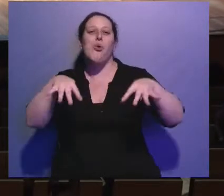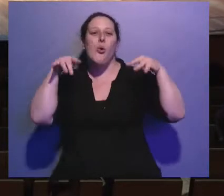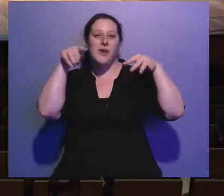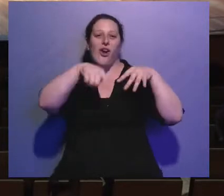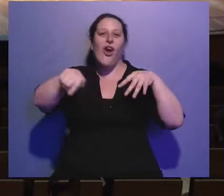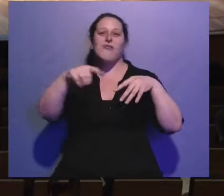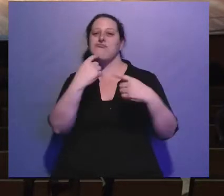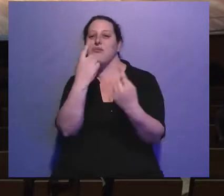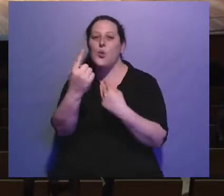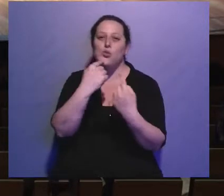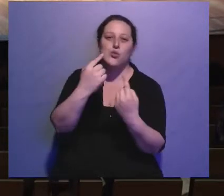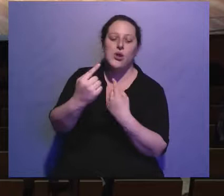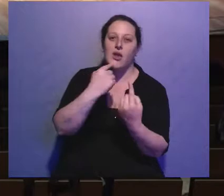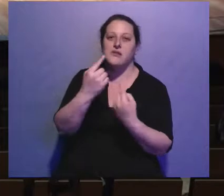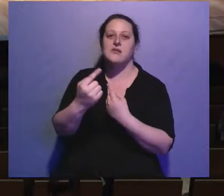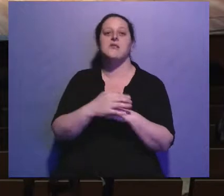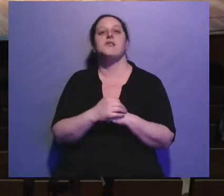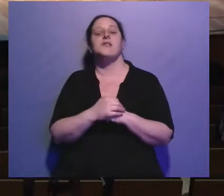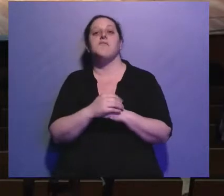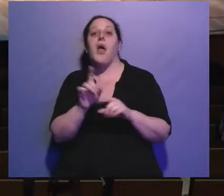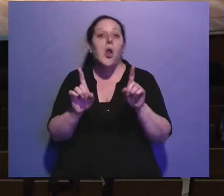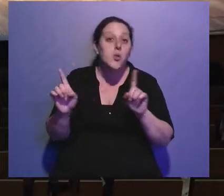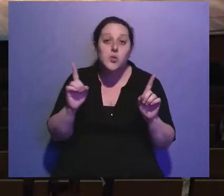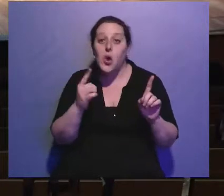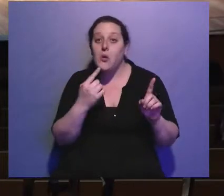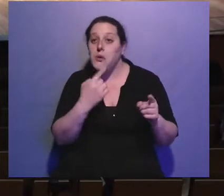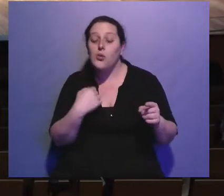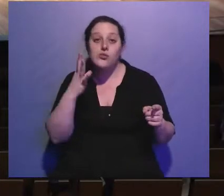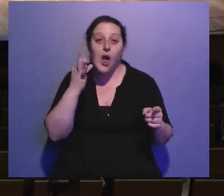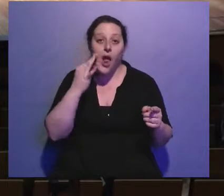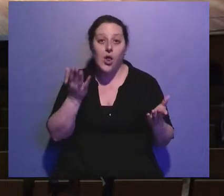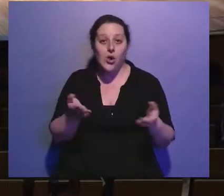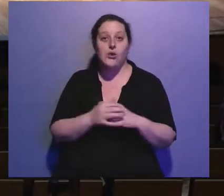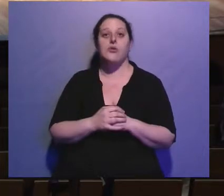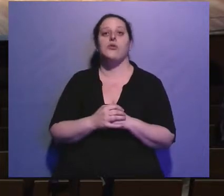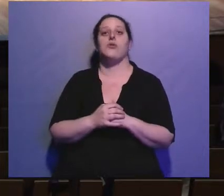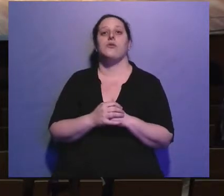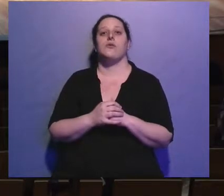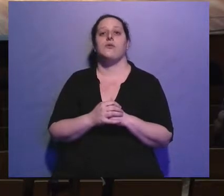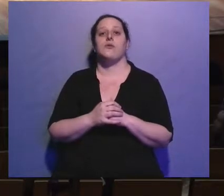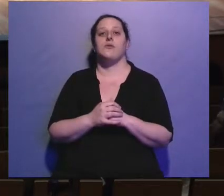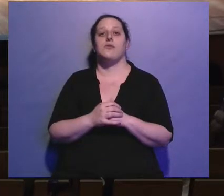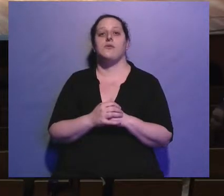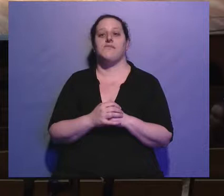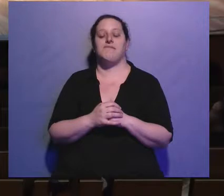for questions from the floor. Let me see if anyone wants to ask a question.